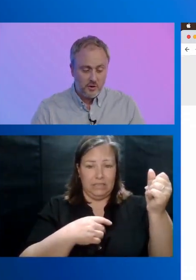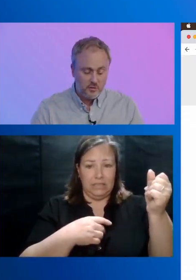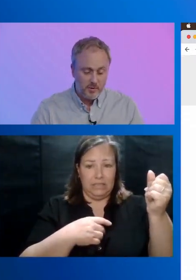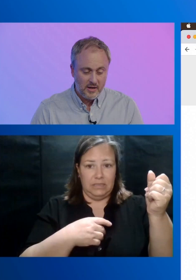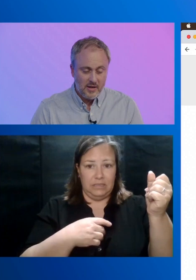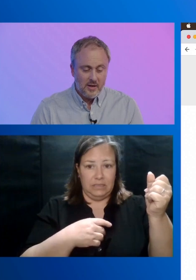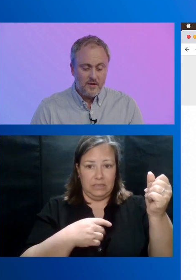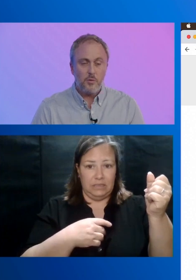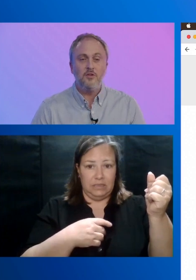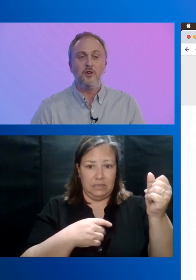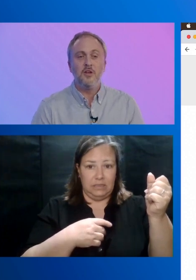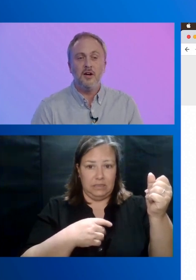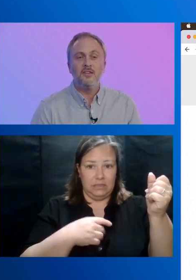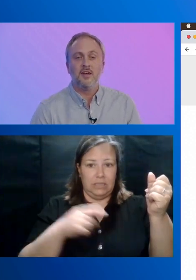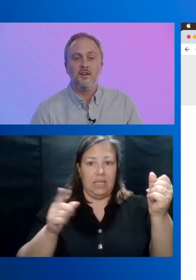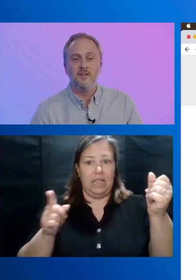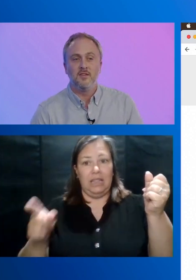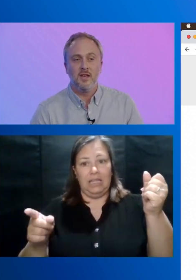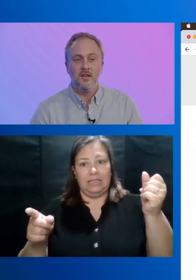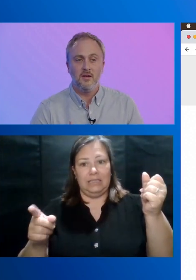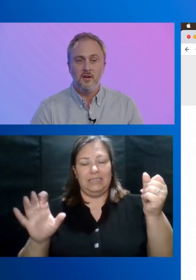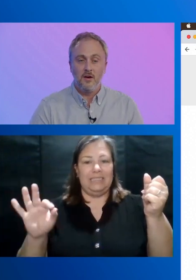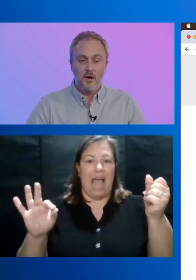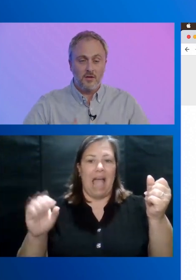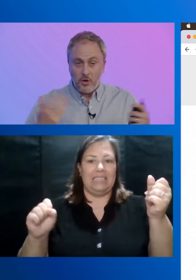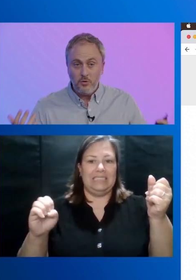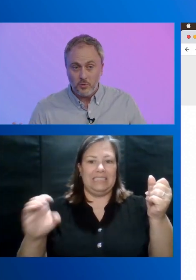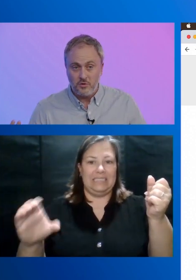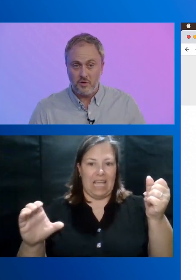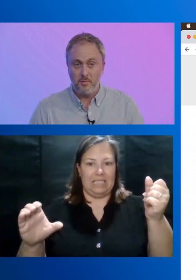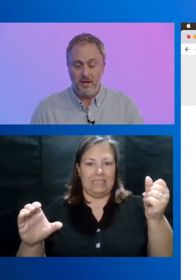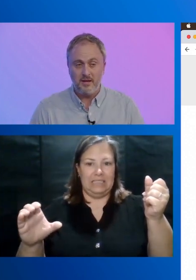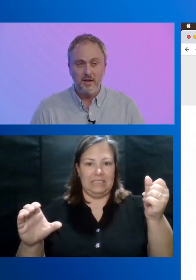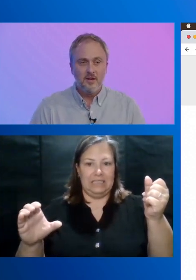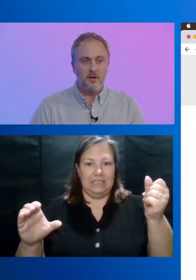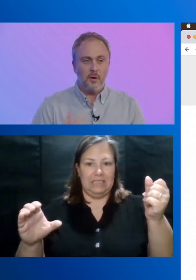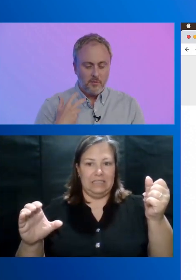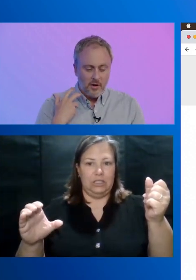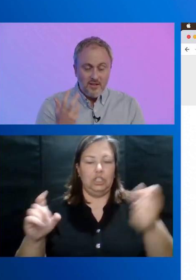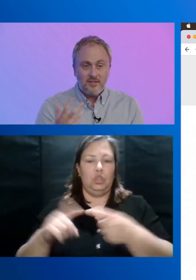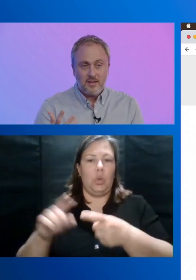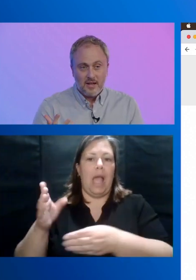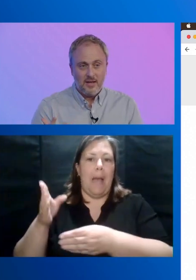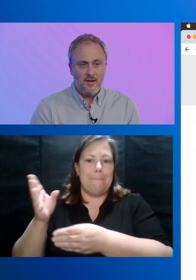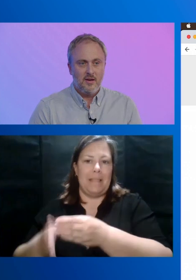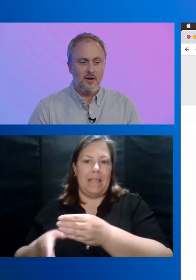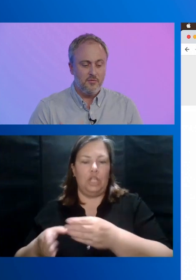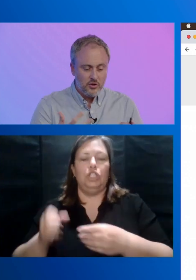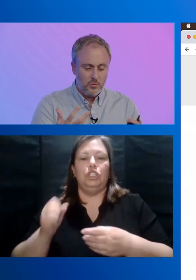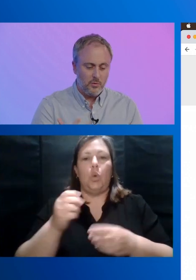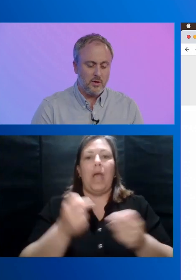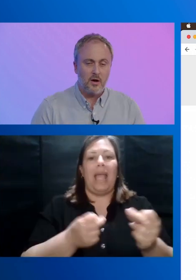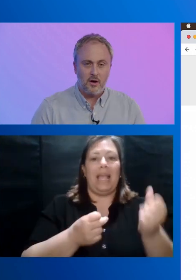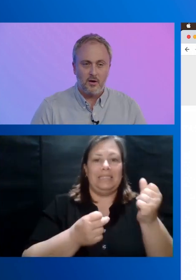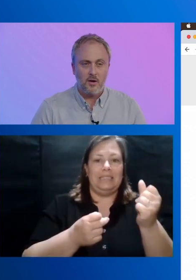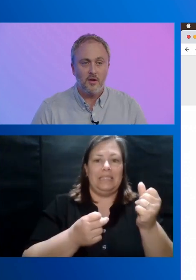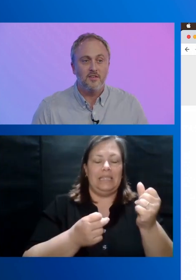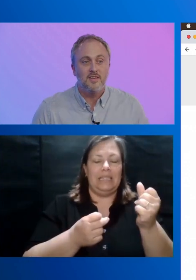of results back. This one took 9 seconds in total to complete. So I've got instantly a